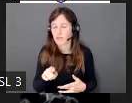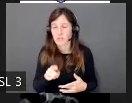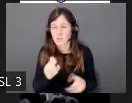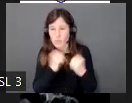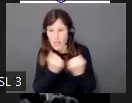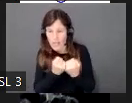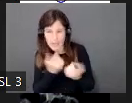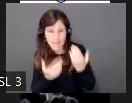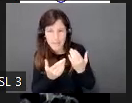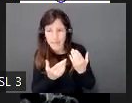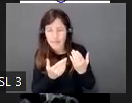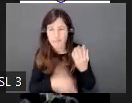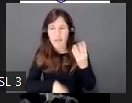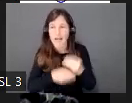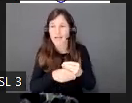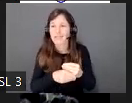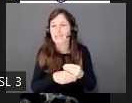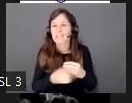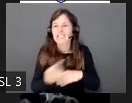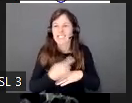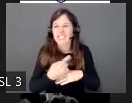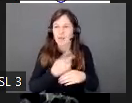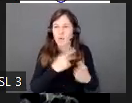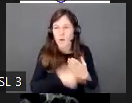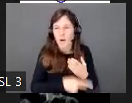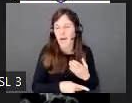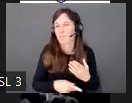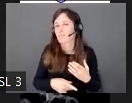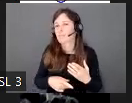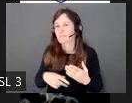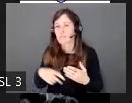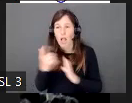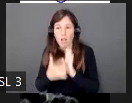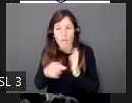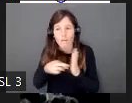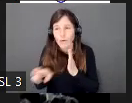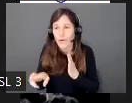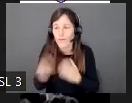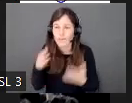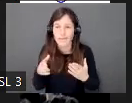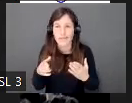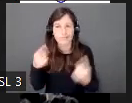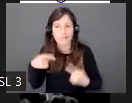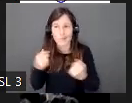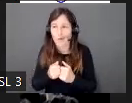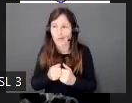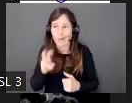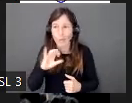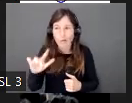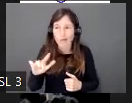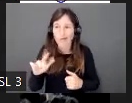Do we make referrals? Does the family need to go to the Law Society? Do they have issues with getting estate planning, or do they just need